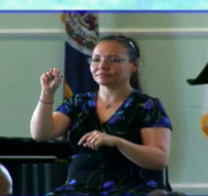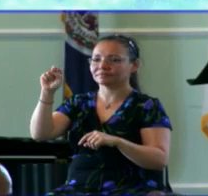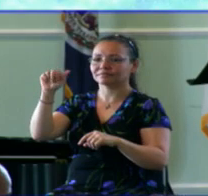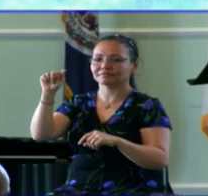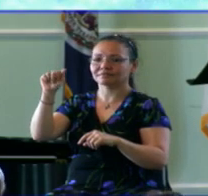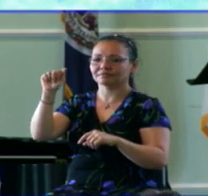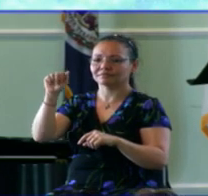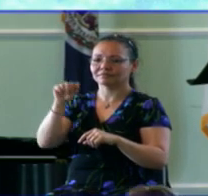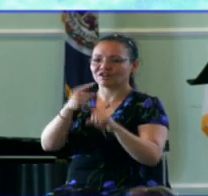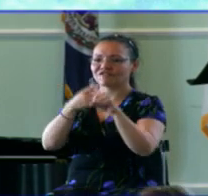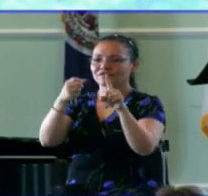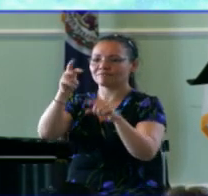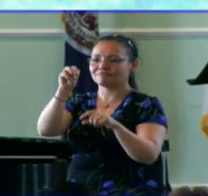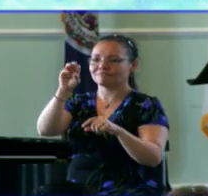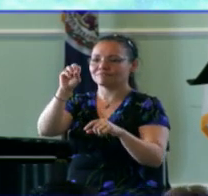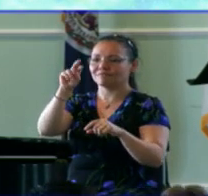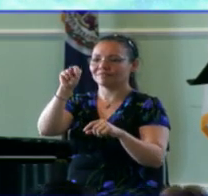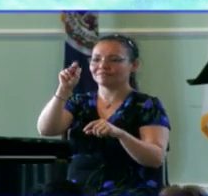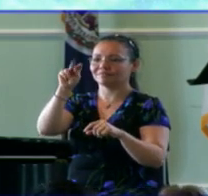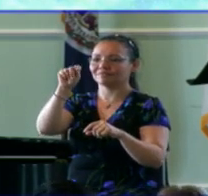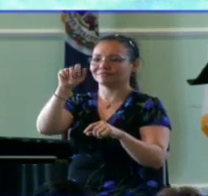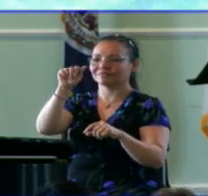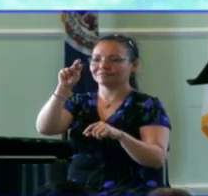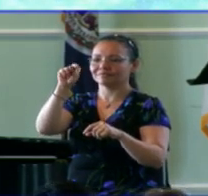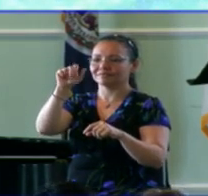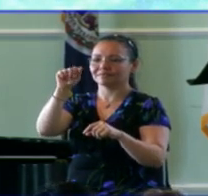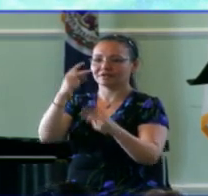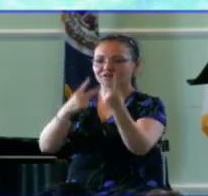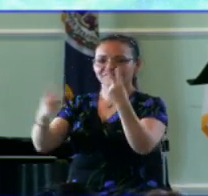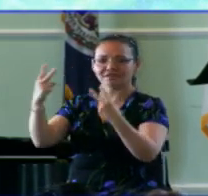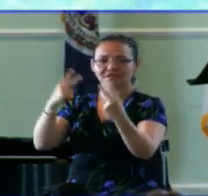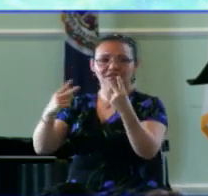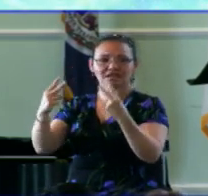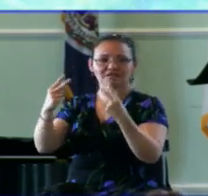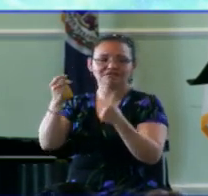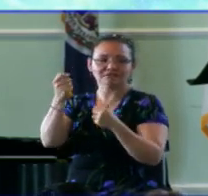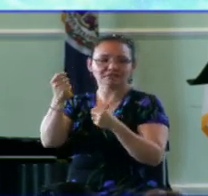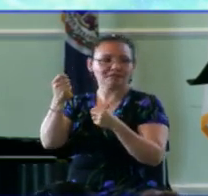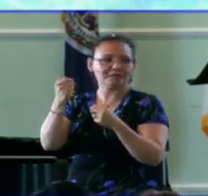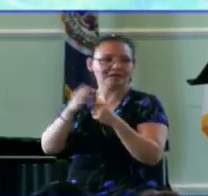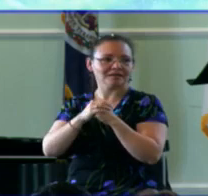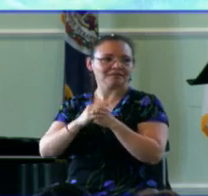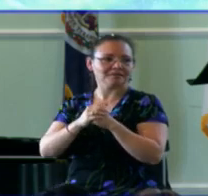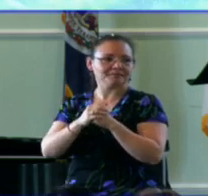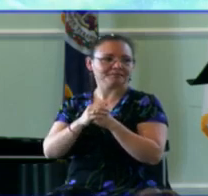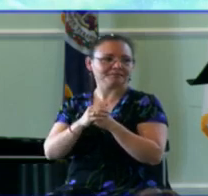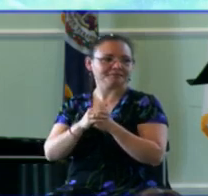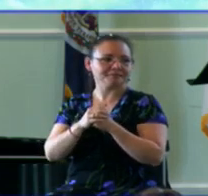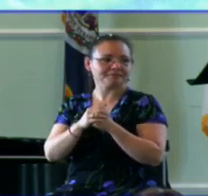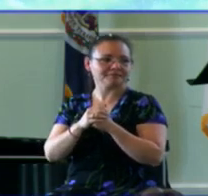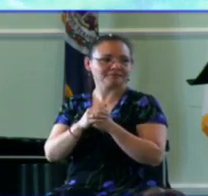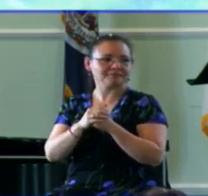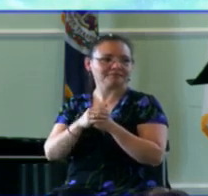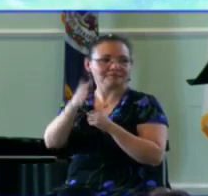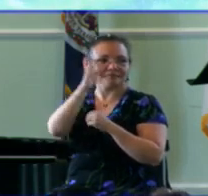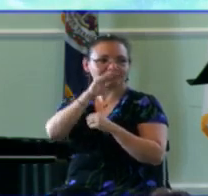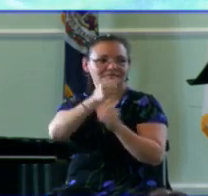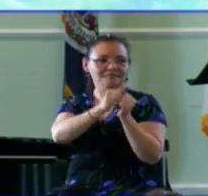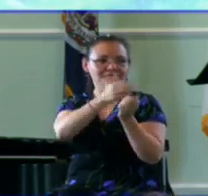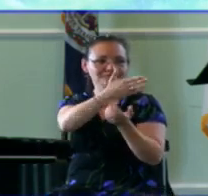stranger to us, and she's visiting for a little bit, okay? So God bless